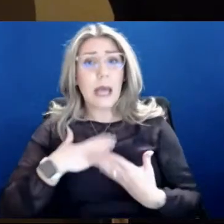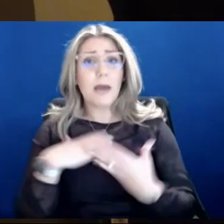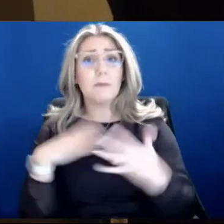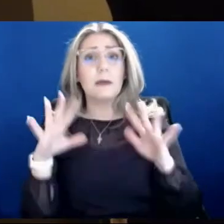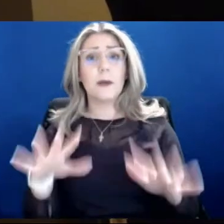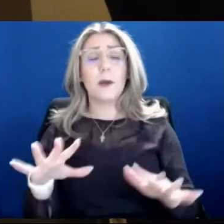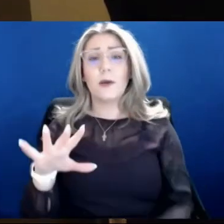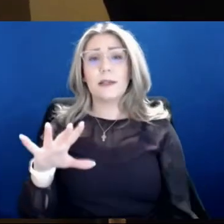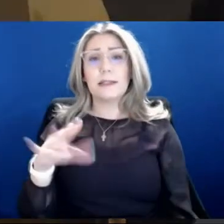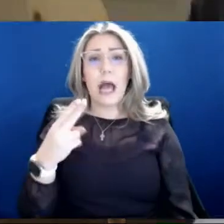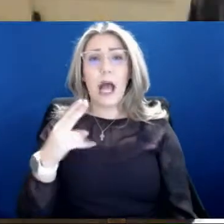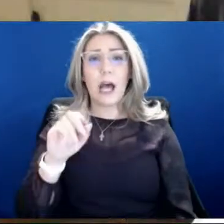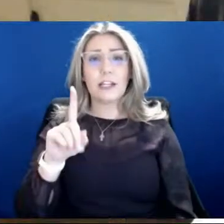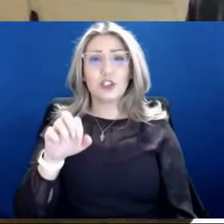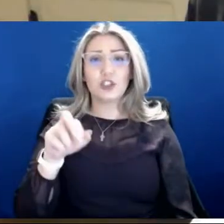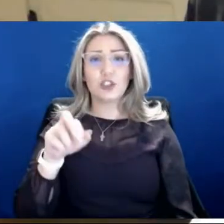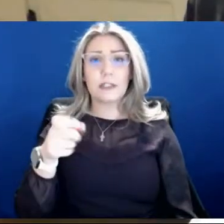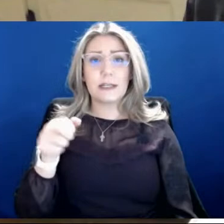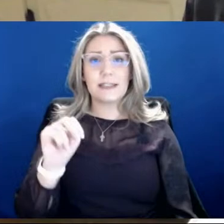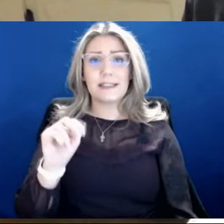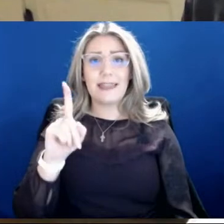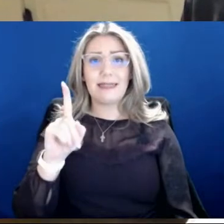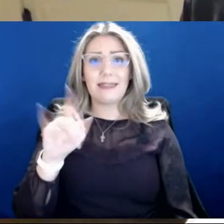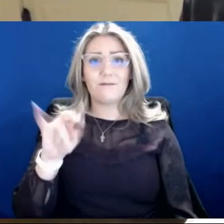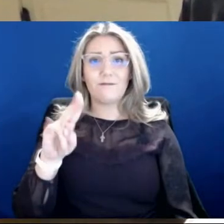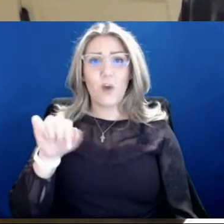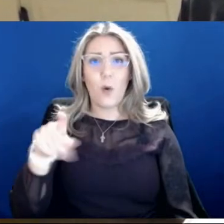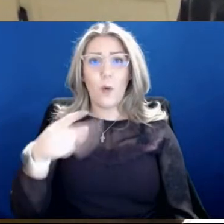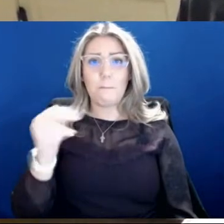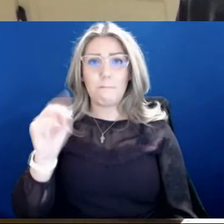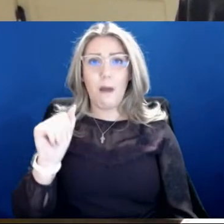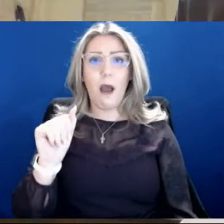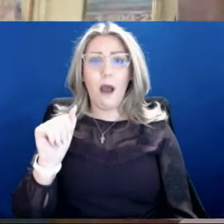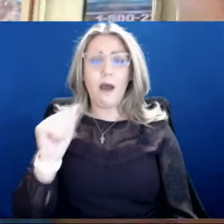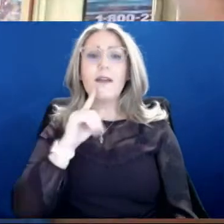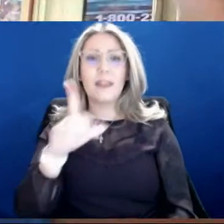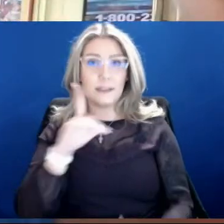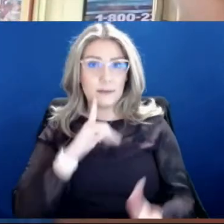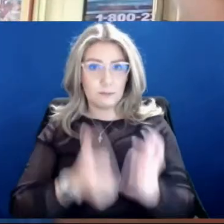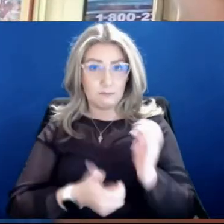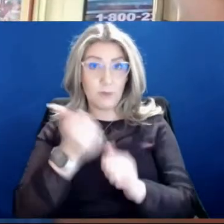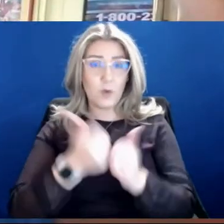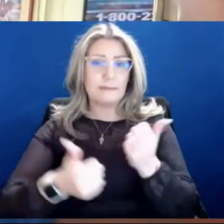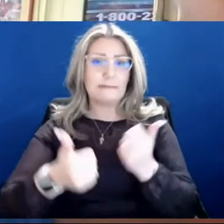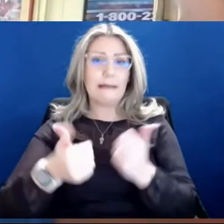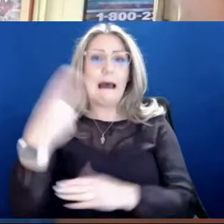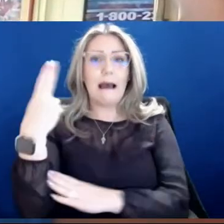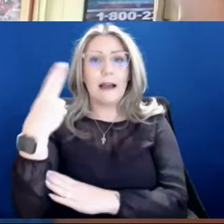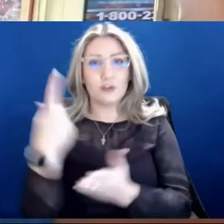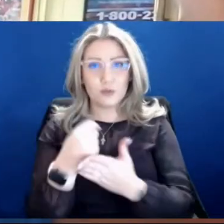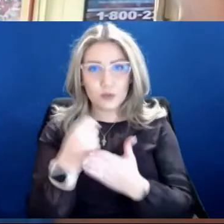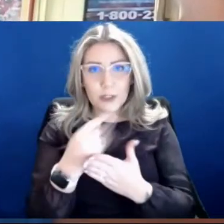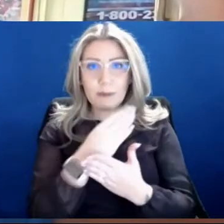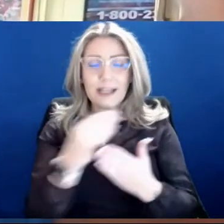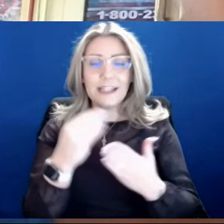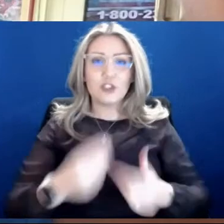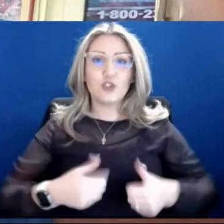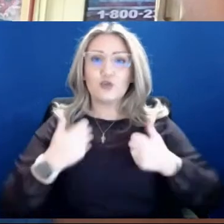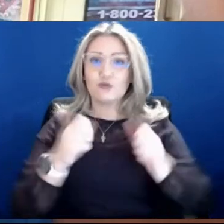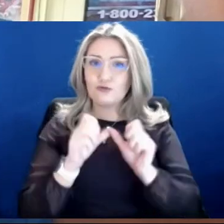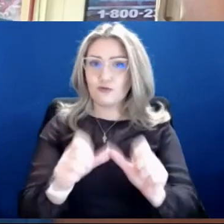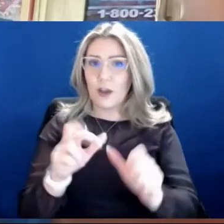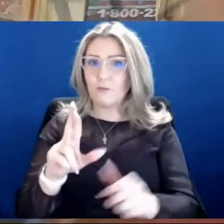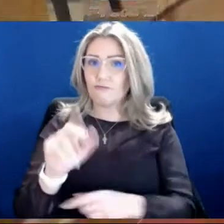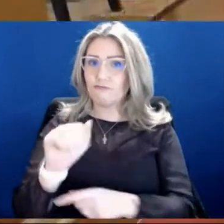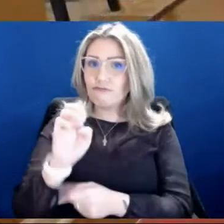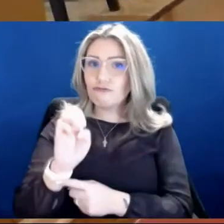lymphoma, one of the most treatable kinds of cancer with a very high survival rate. But life was about to test Becky's positivity and faith